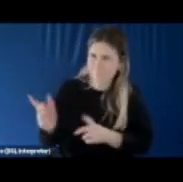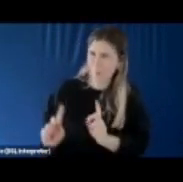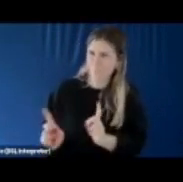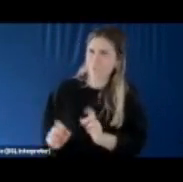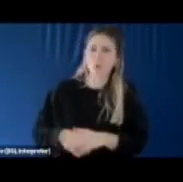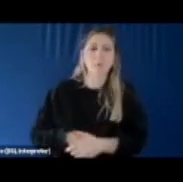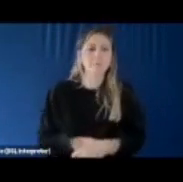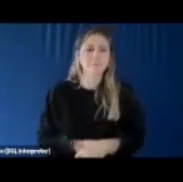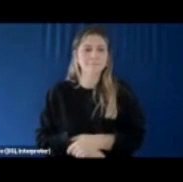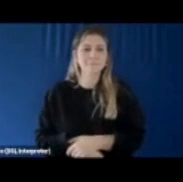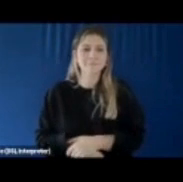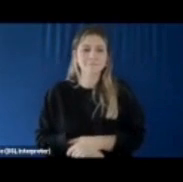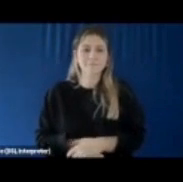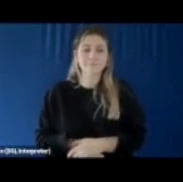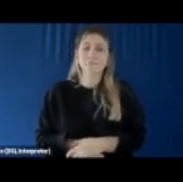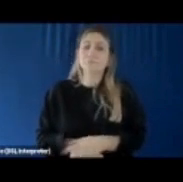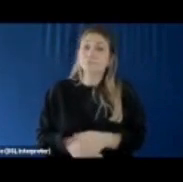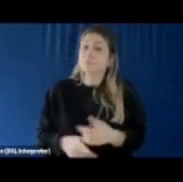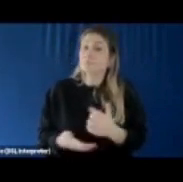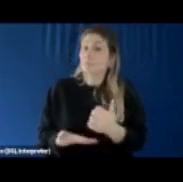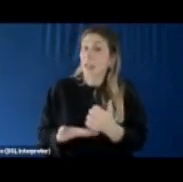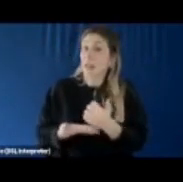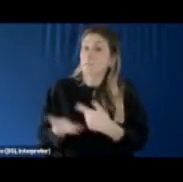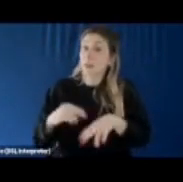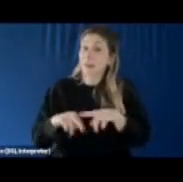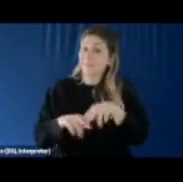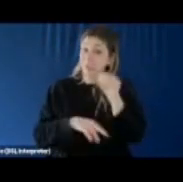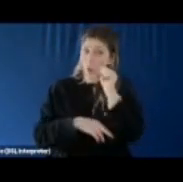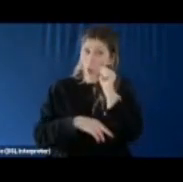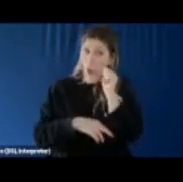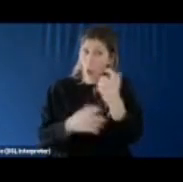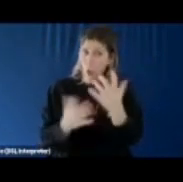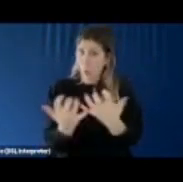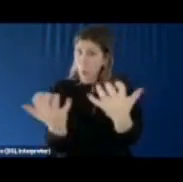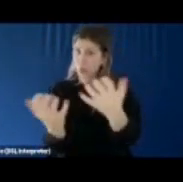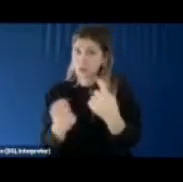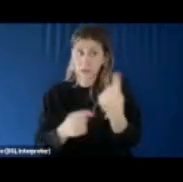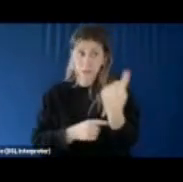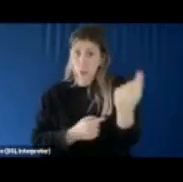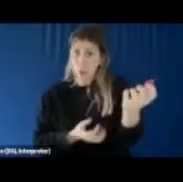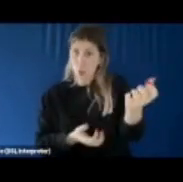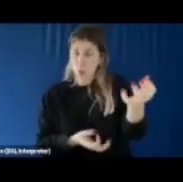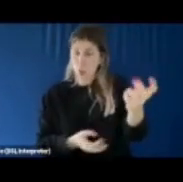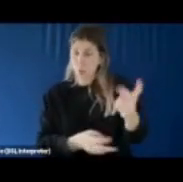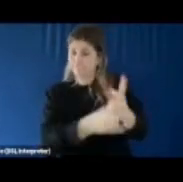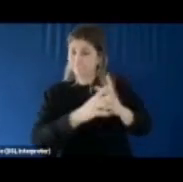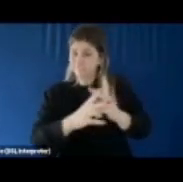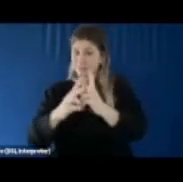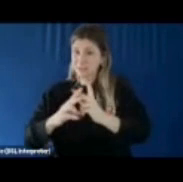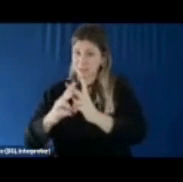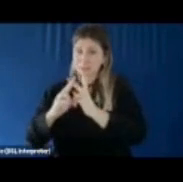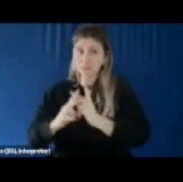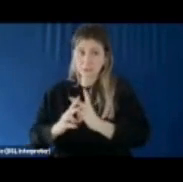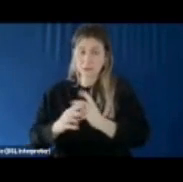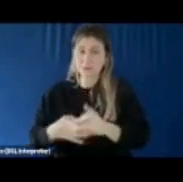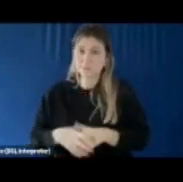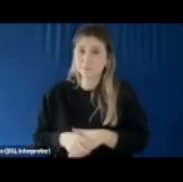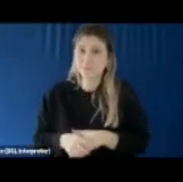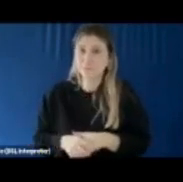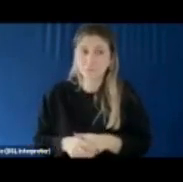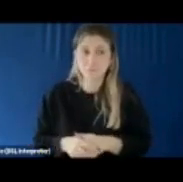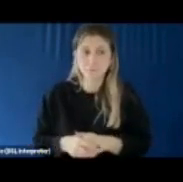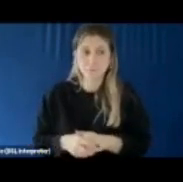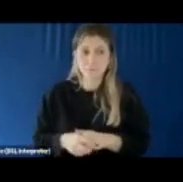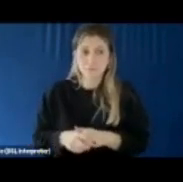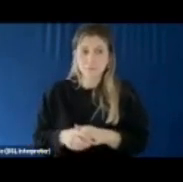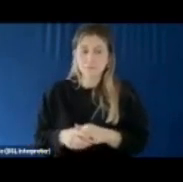audience, who's currently visiting and who's not. As well as being useful for your organization, funders use the data to see the reach and impact